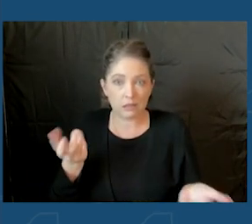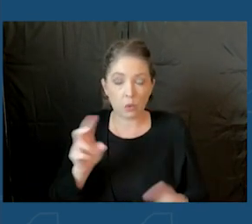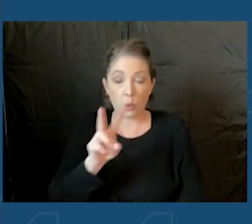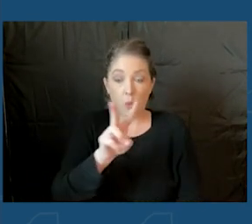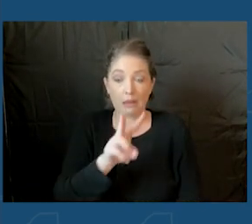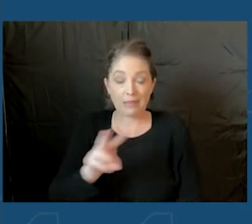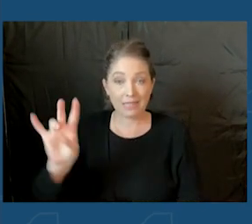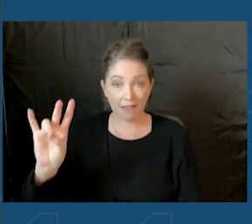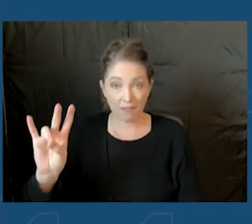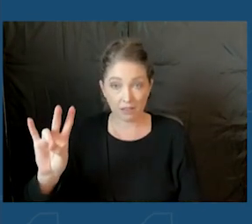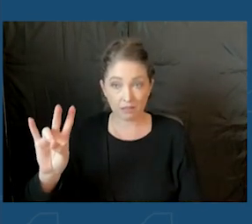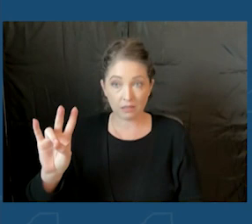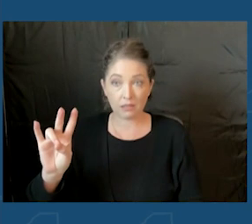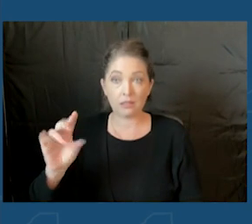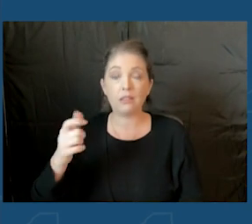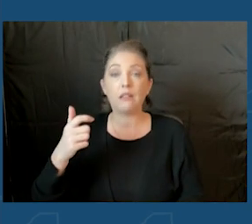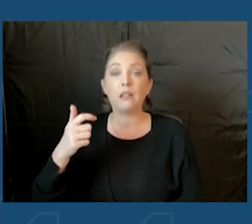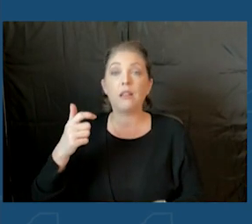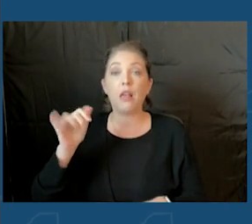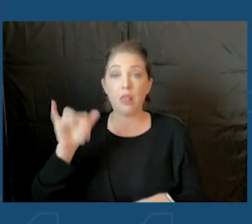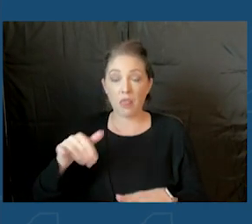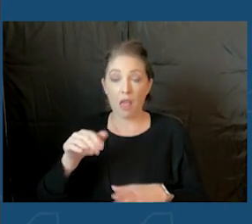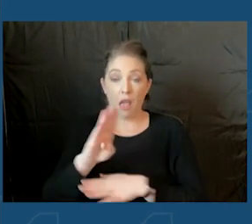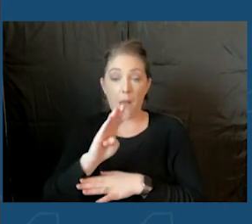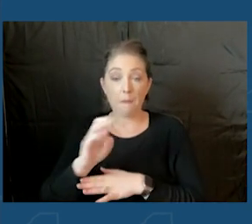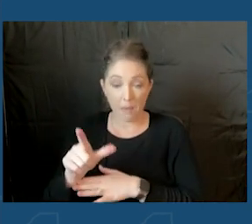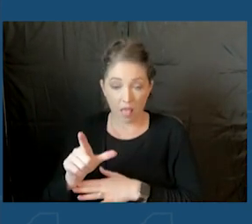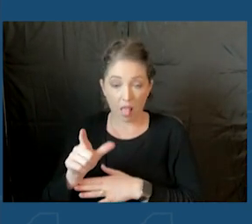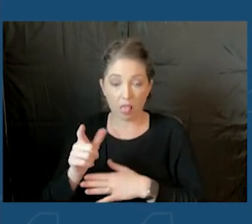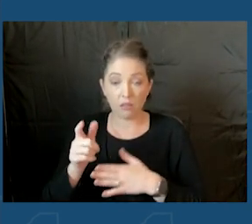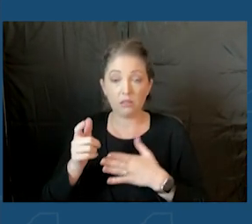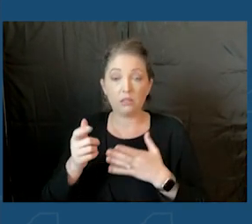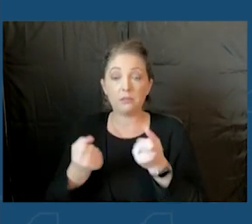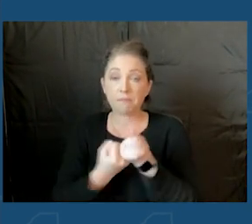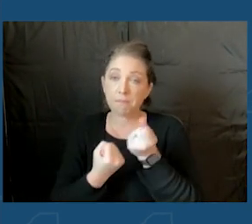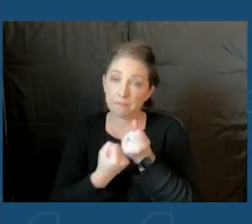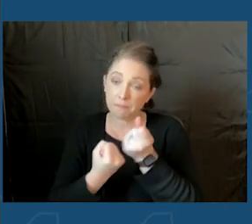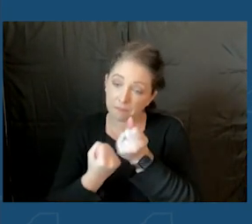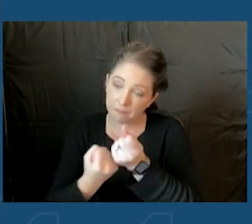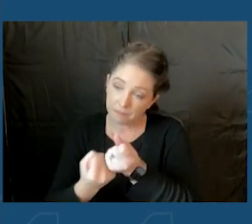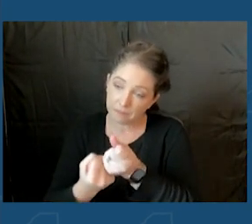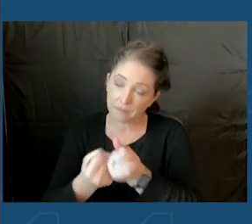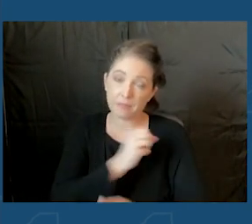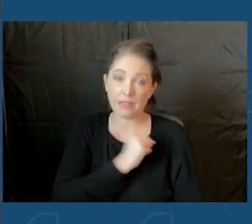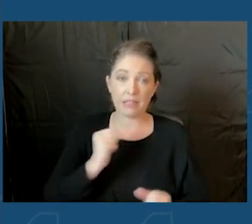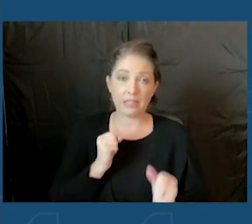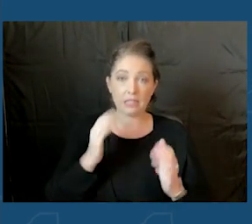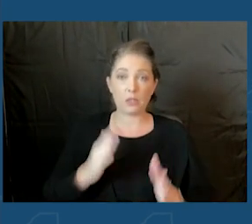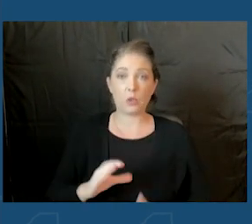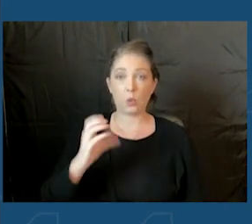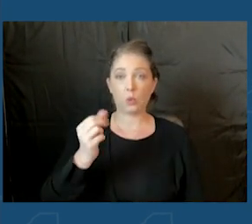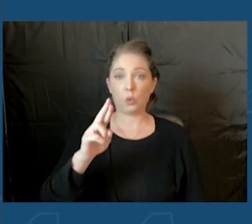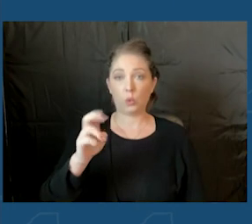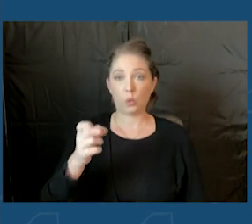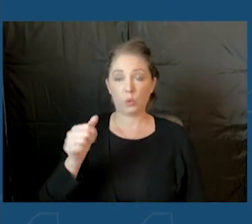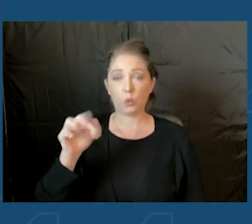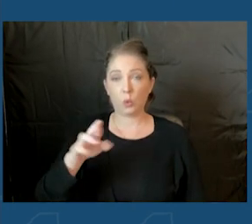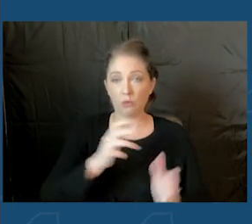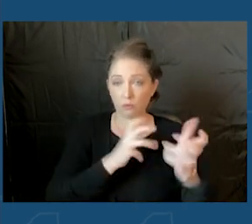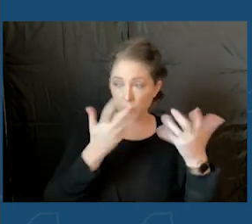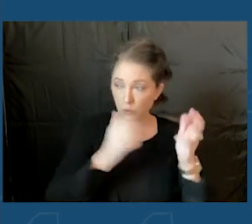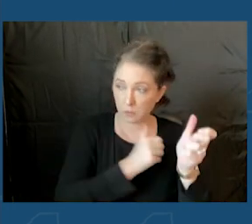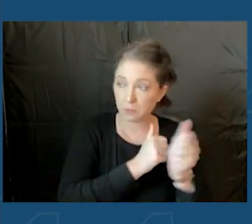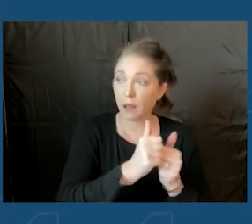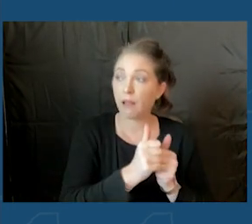I carried the bill, which ultimately Senator Kruger passed when we got to the majority in 2019, that said